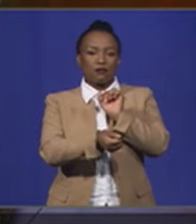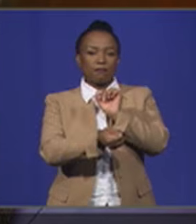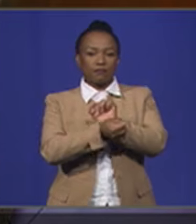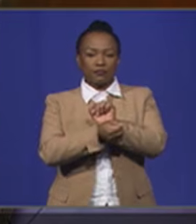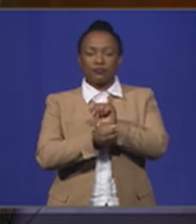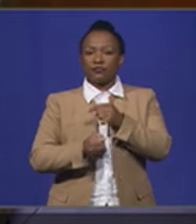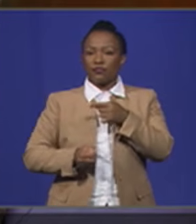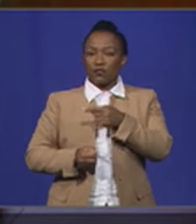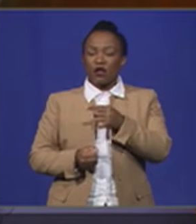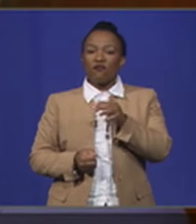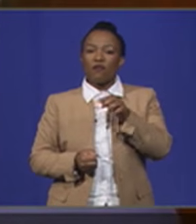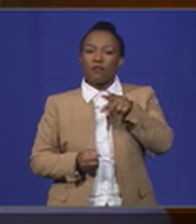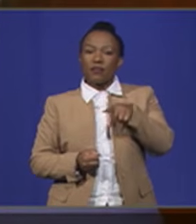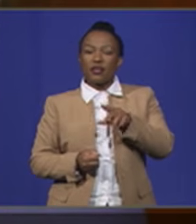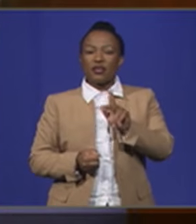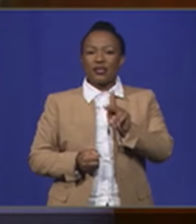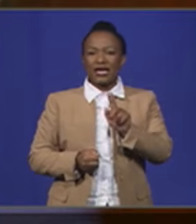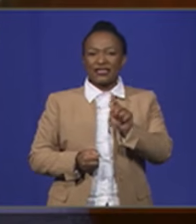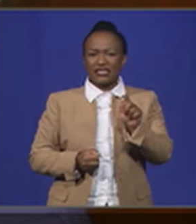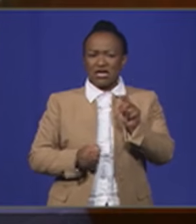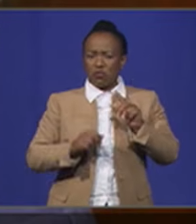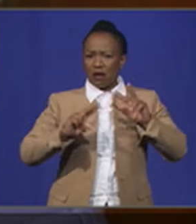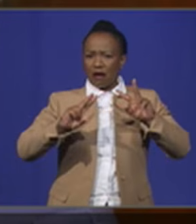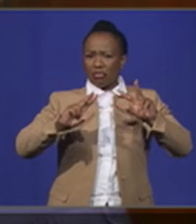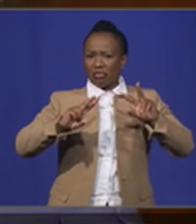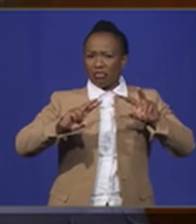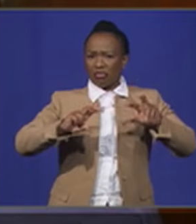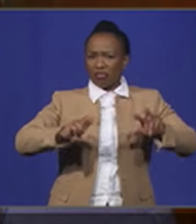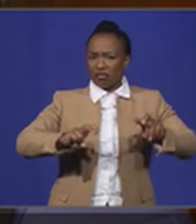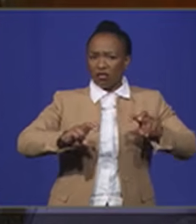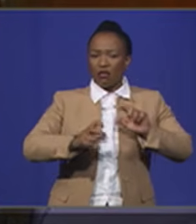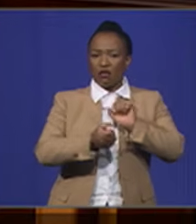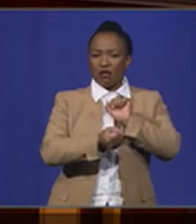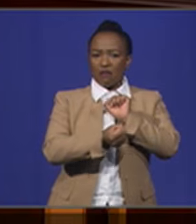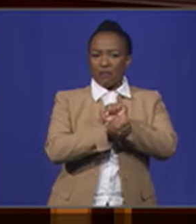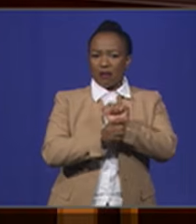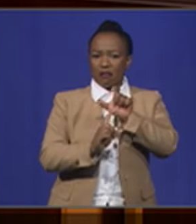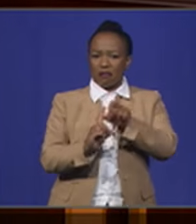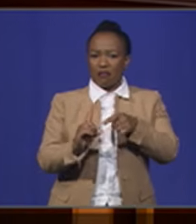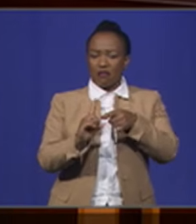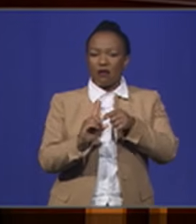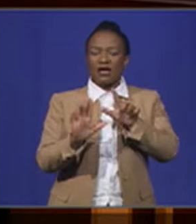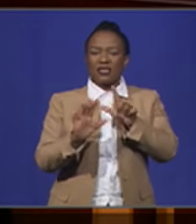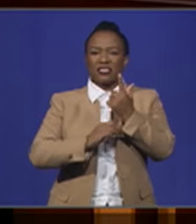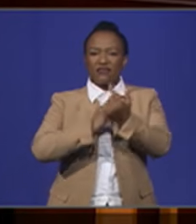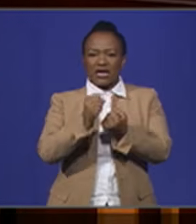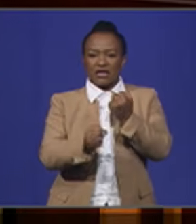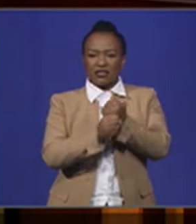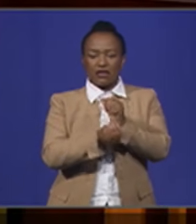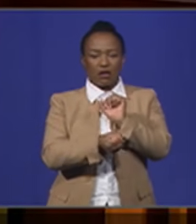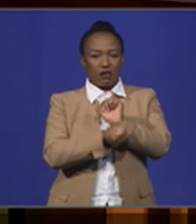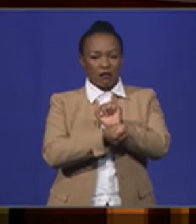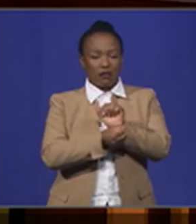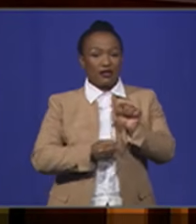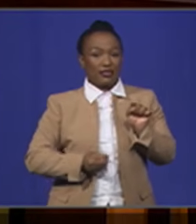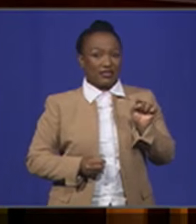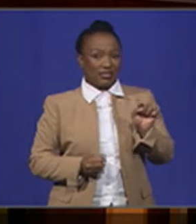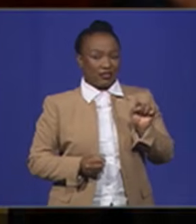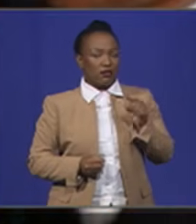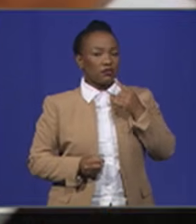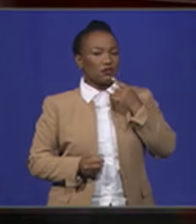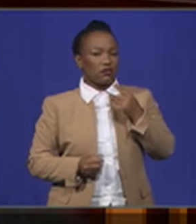gore setlhopha sa PKTT se batlisise kgetsi e. Morago ga dingwaga di le 7 a tshwerwe, Ncengwa o ne a